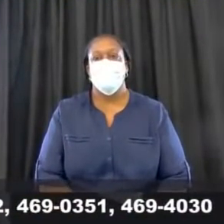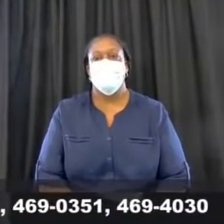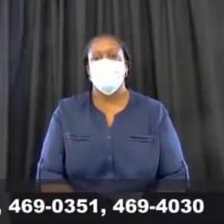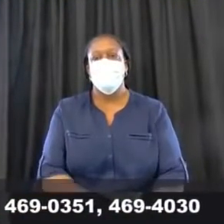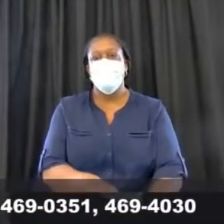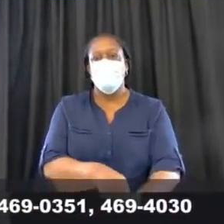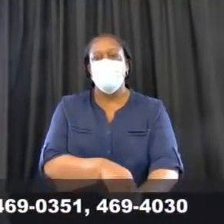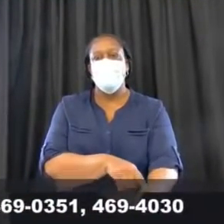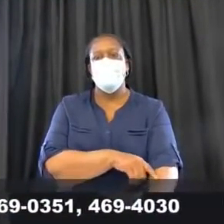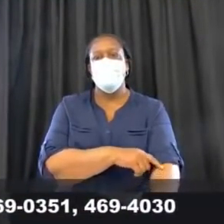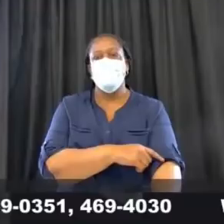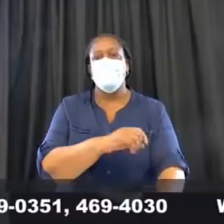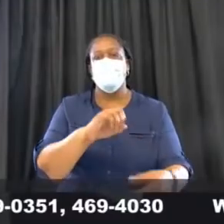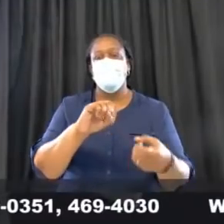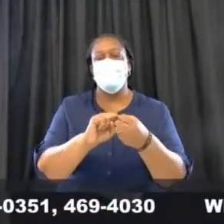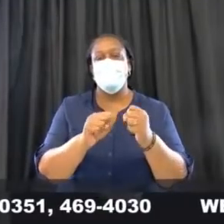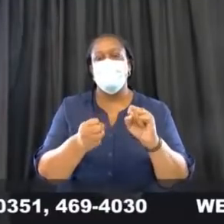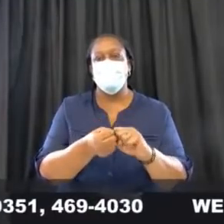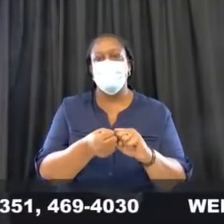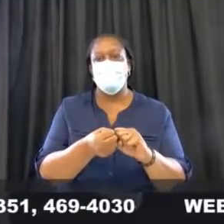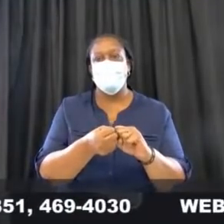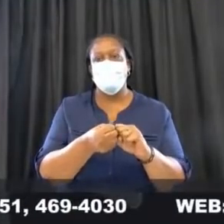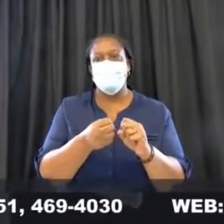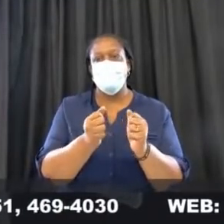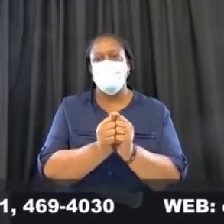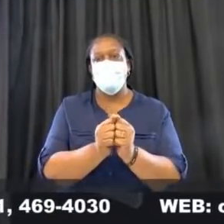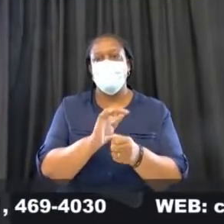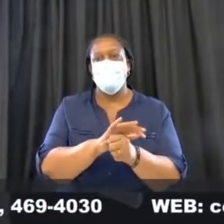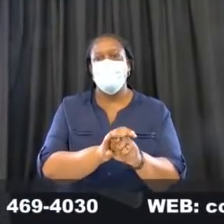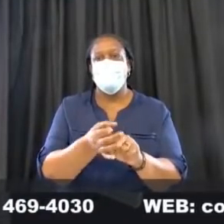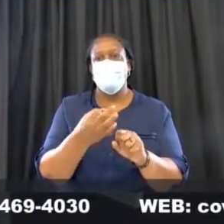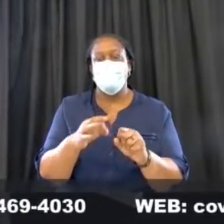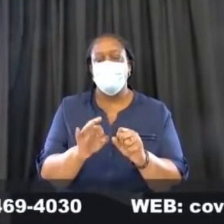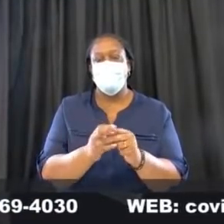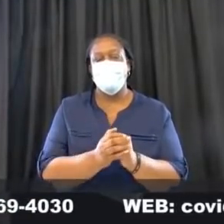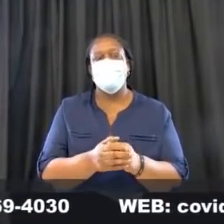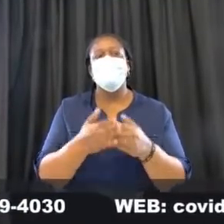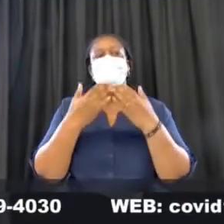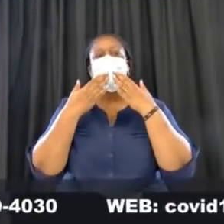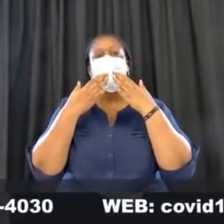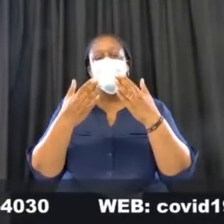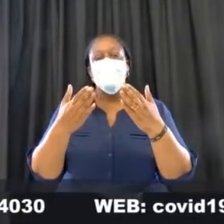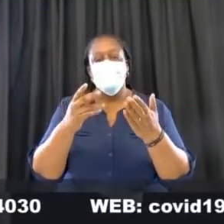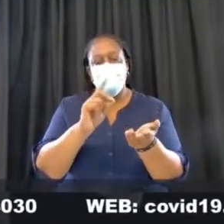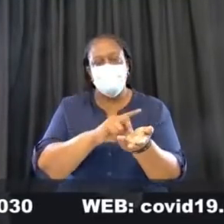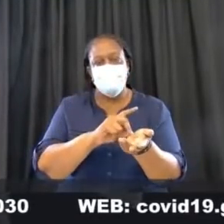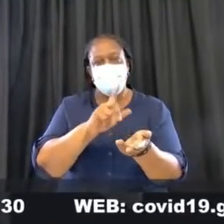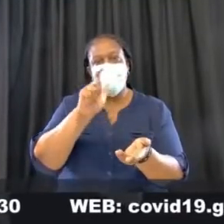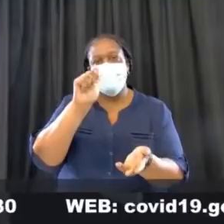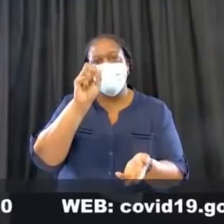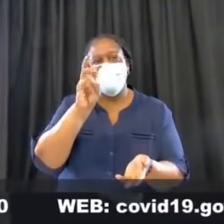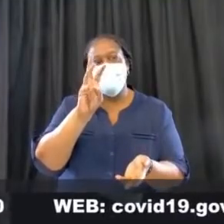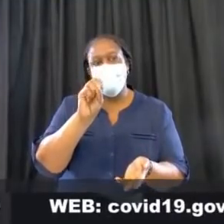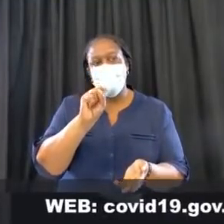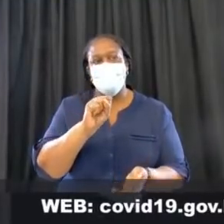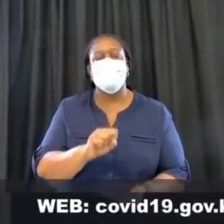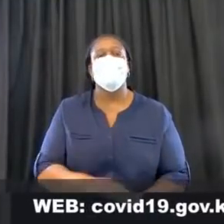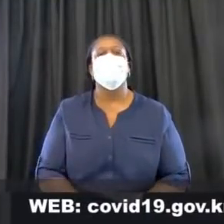Thank you very much, Dr. Laws. I now invite the chair of the